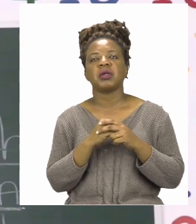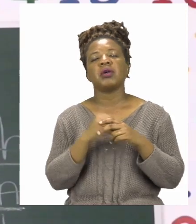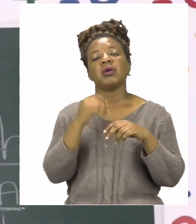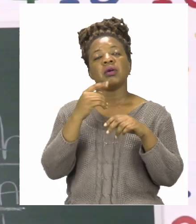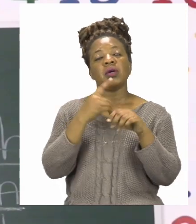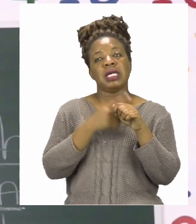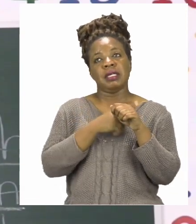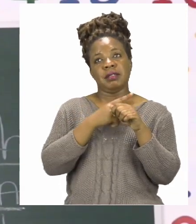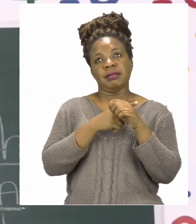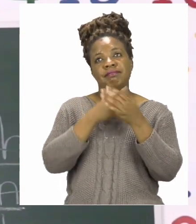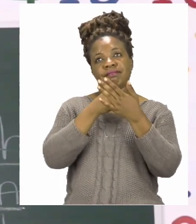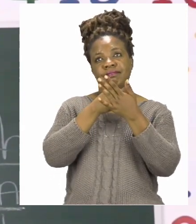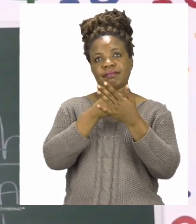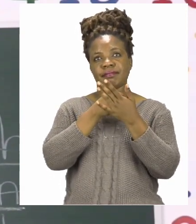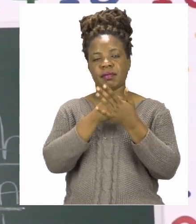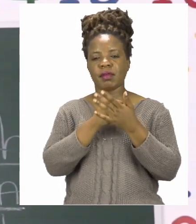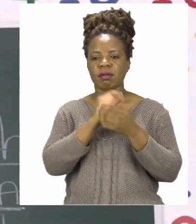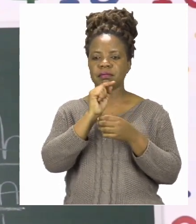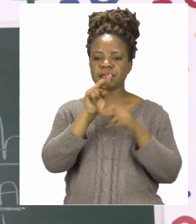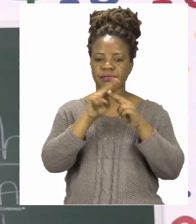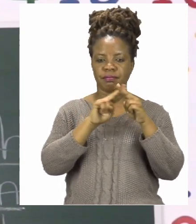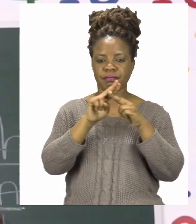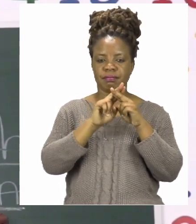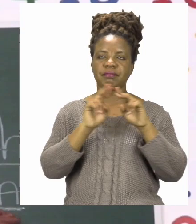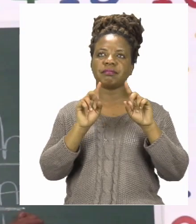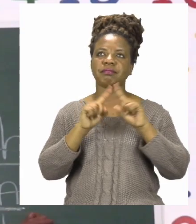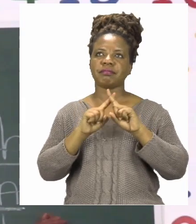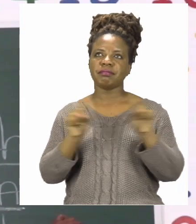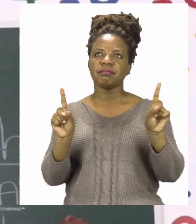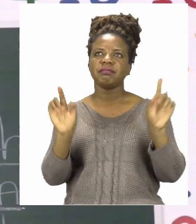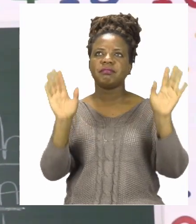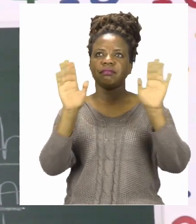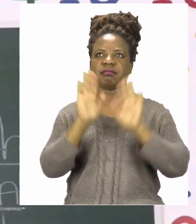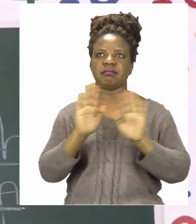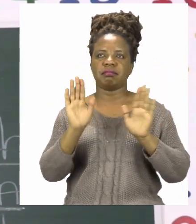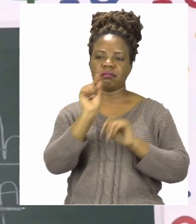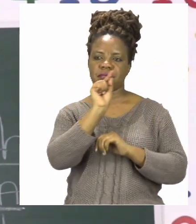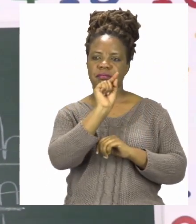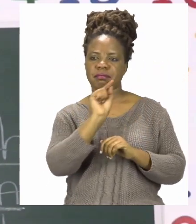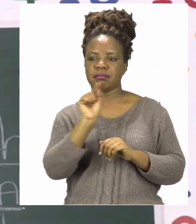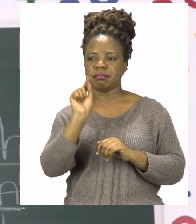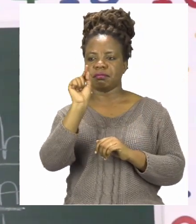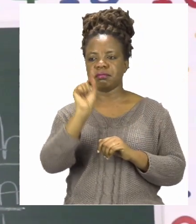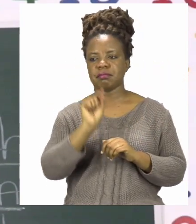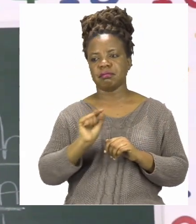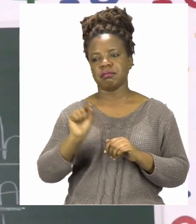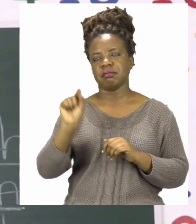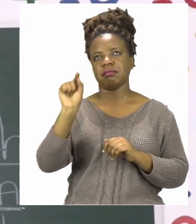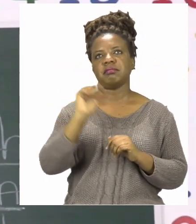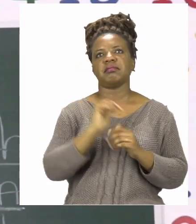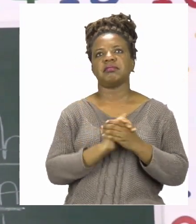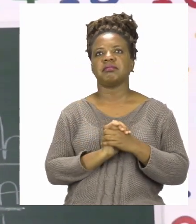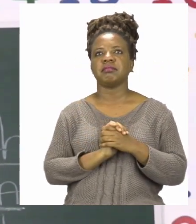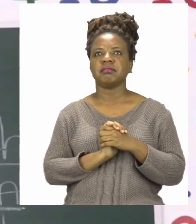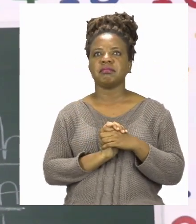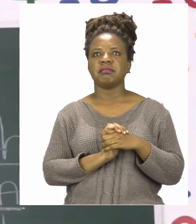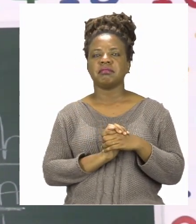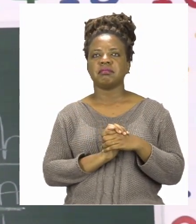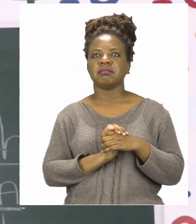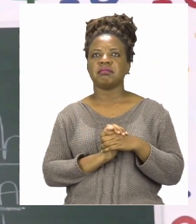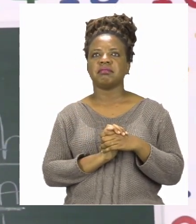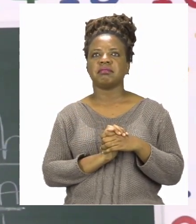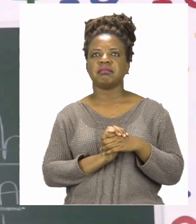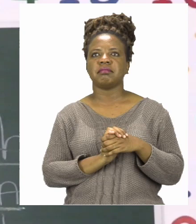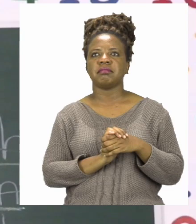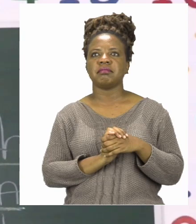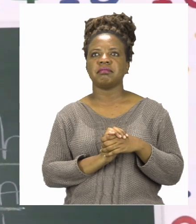That way you will know which word is for which one, which letter is for which one. So now we have found